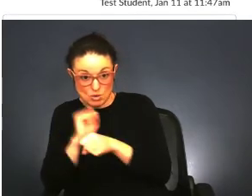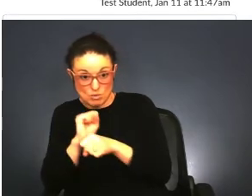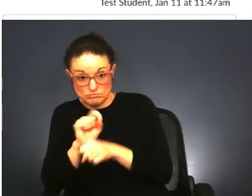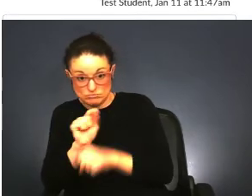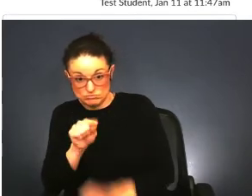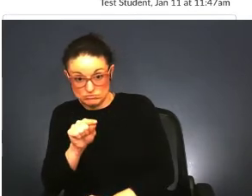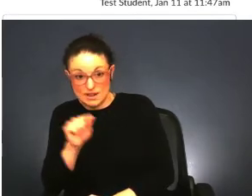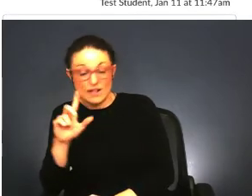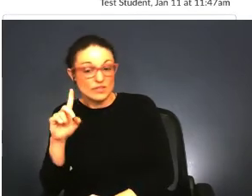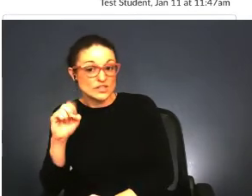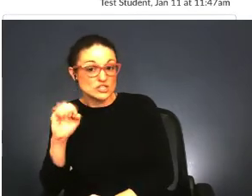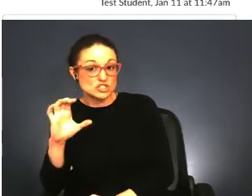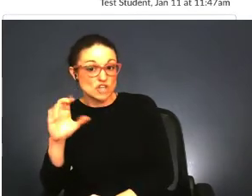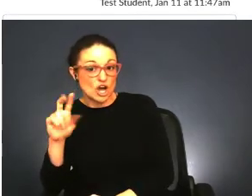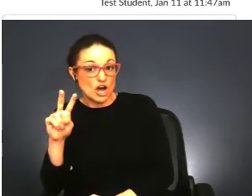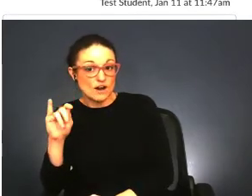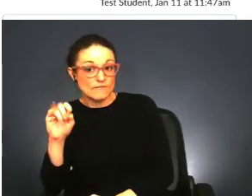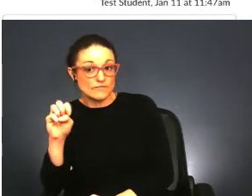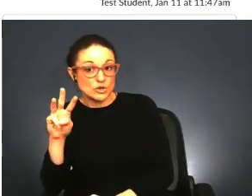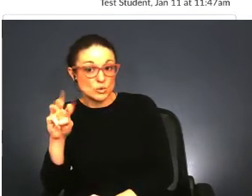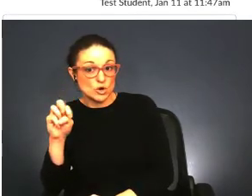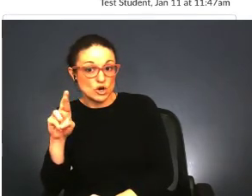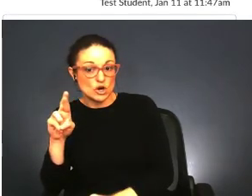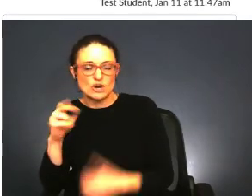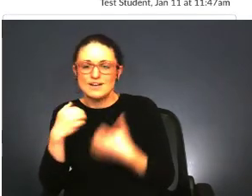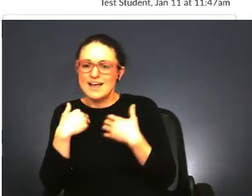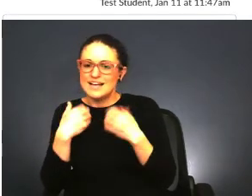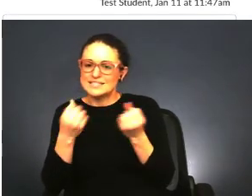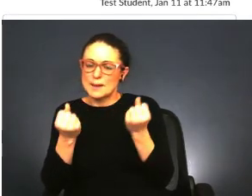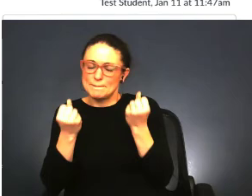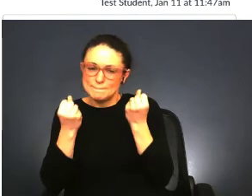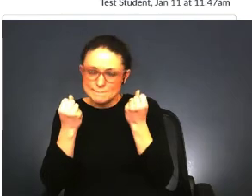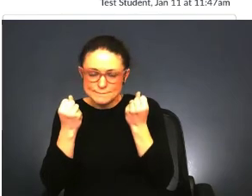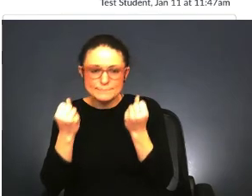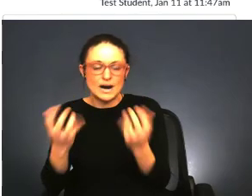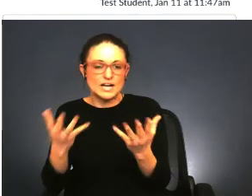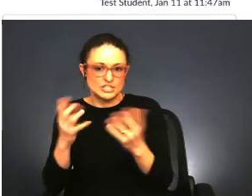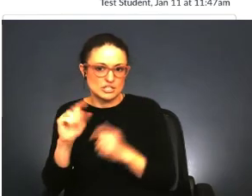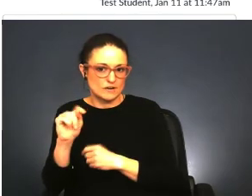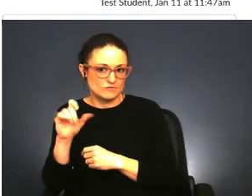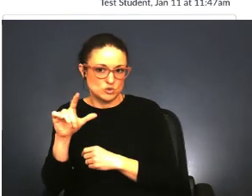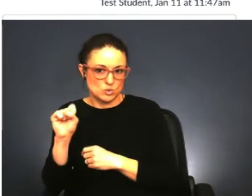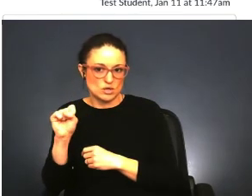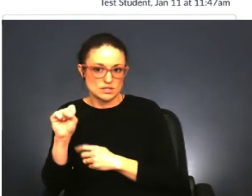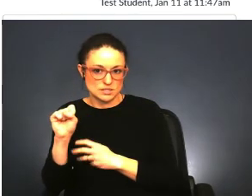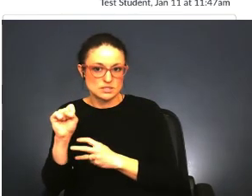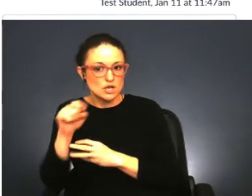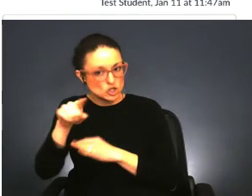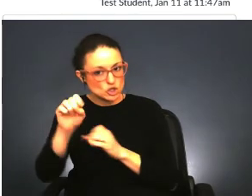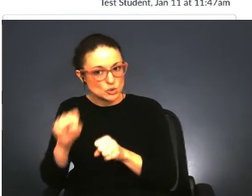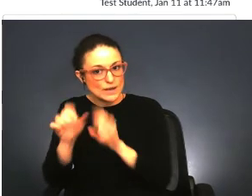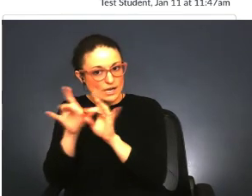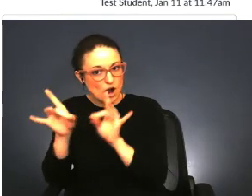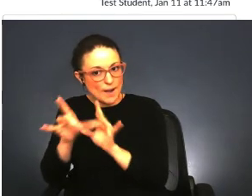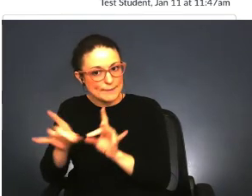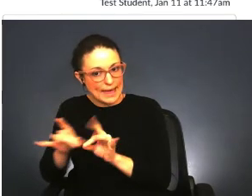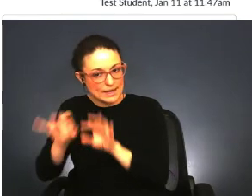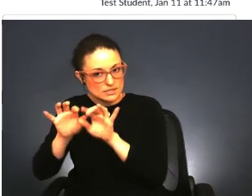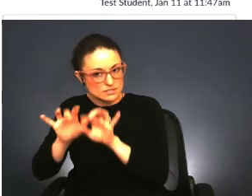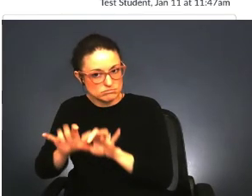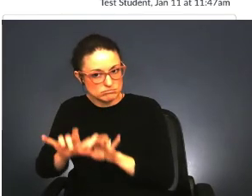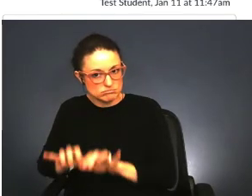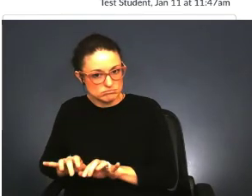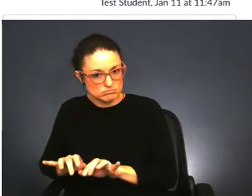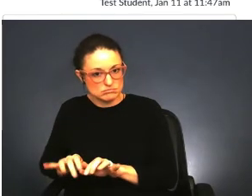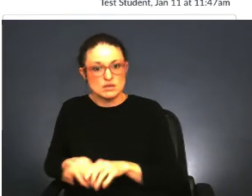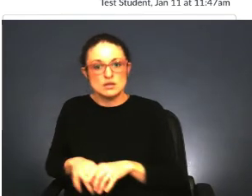Doc Viewer has a bunch of tools that would allow you to make comments. So this is the first of 3 kinds of grading